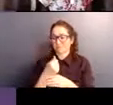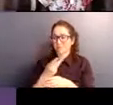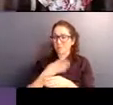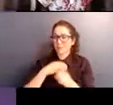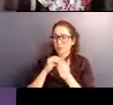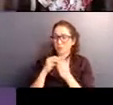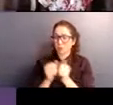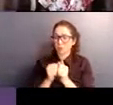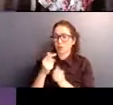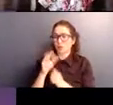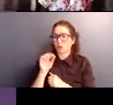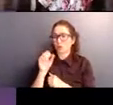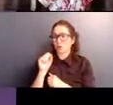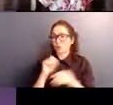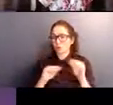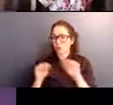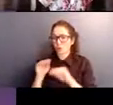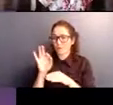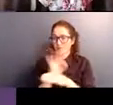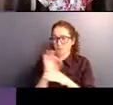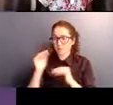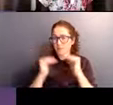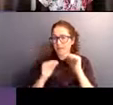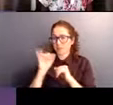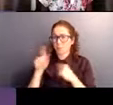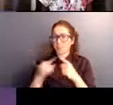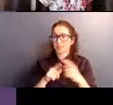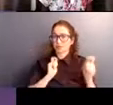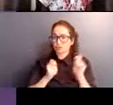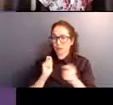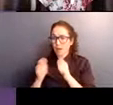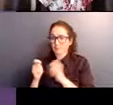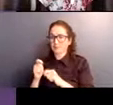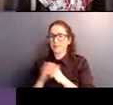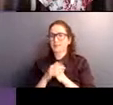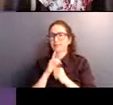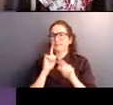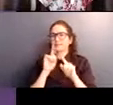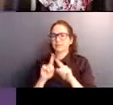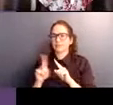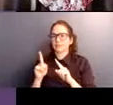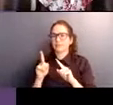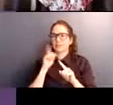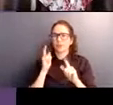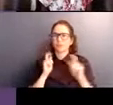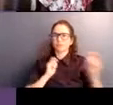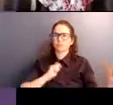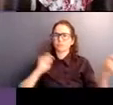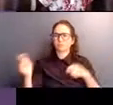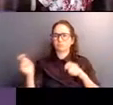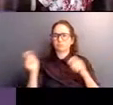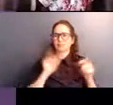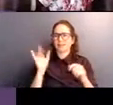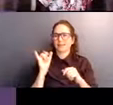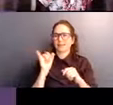gross motor function and balance as they play drums in an alternating pattern on either side of the body. So going